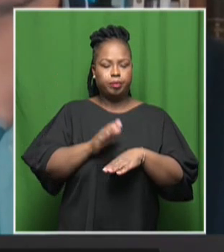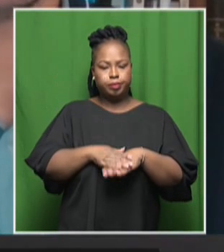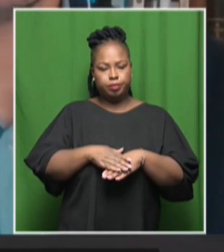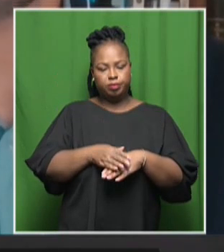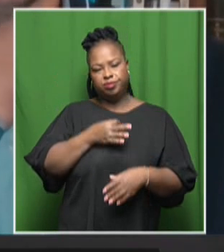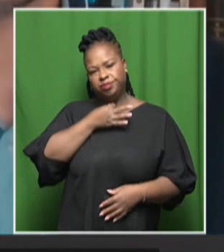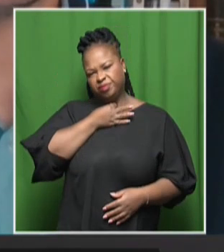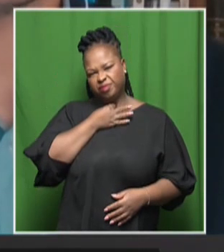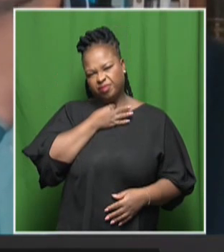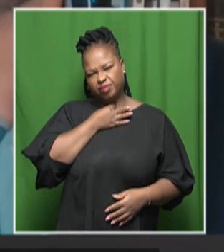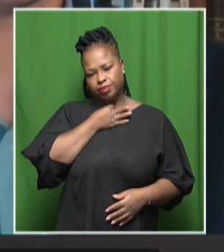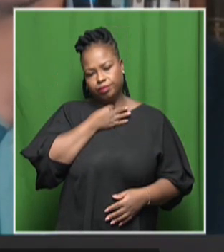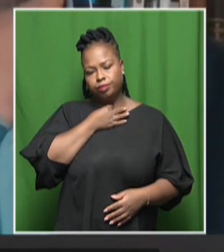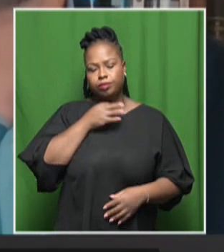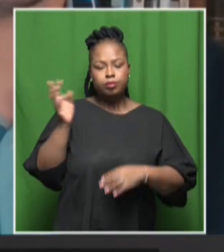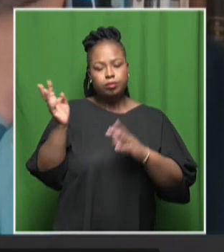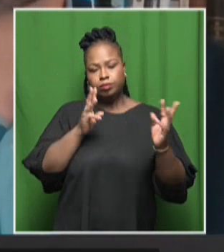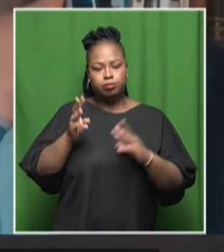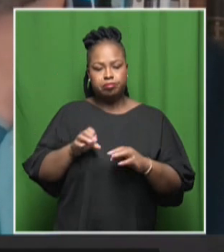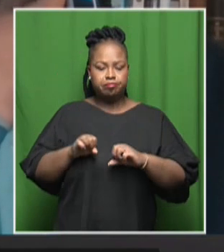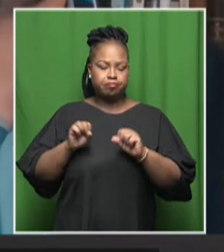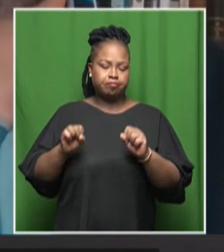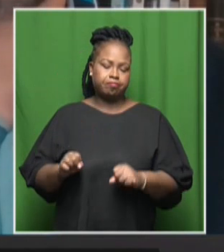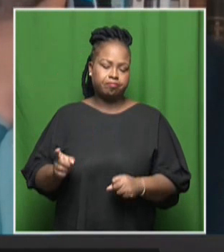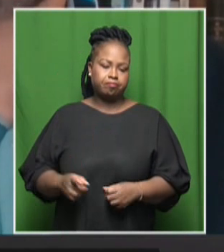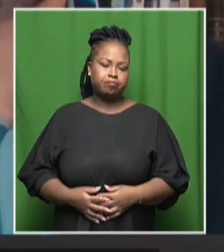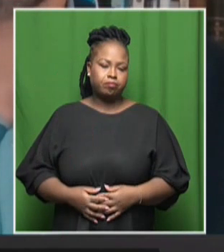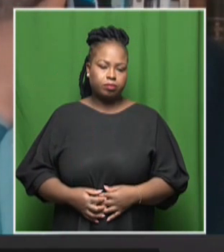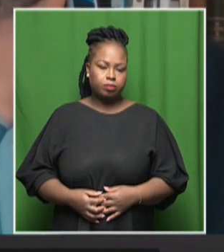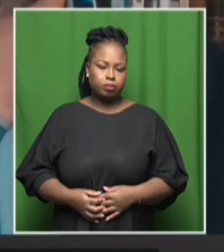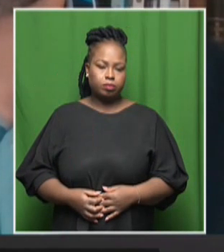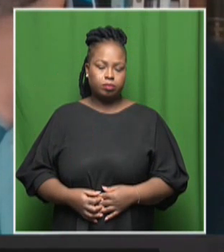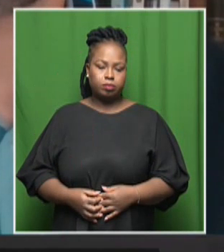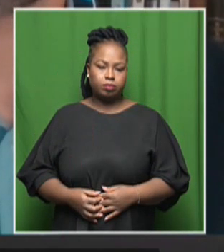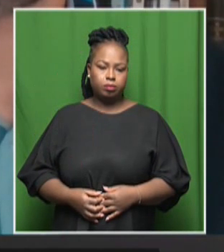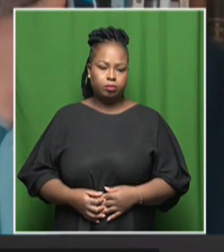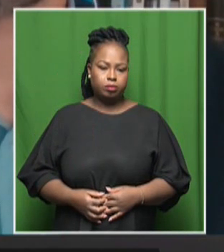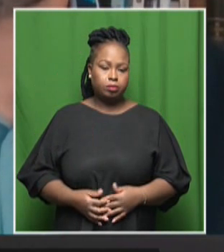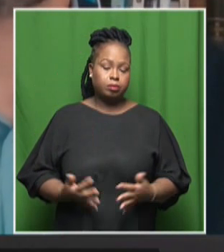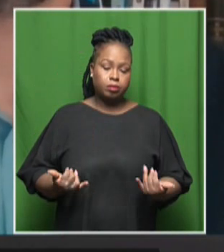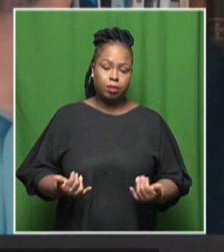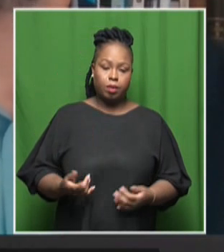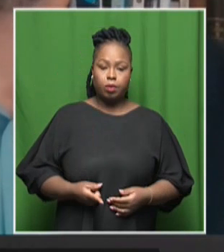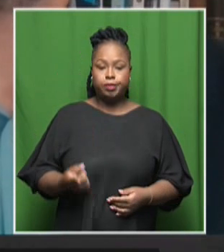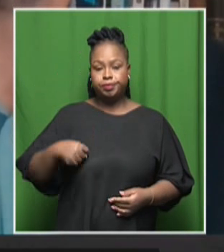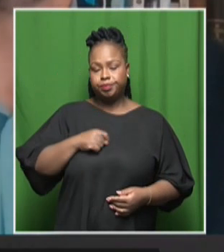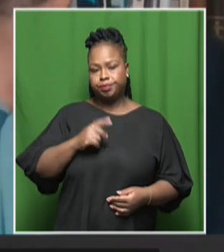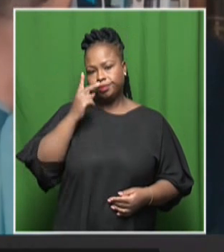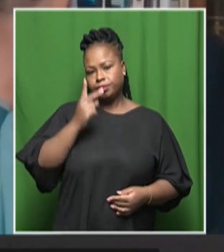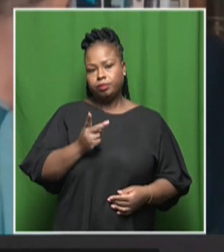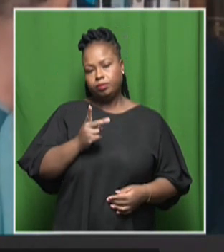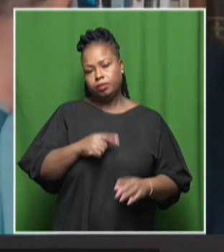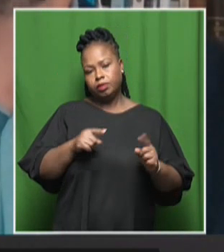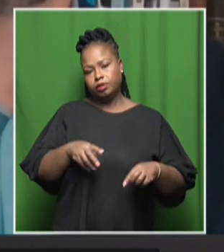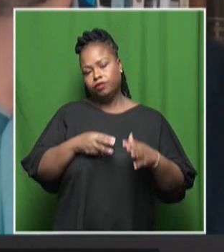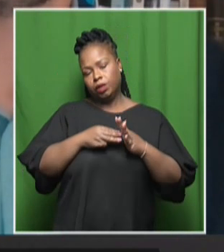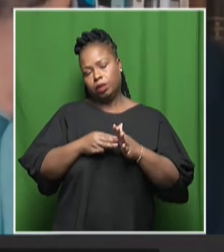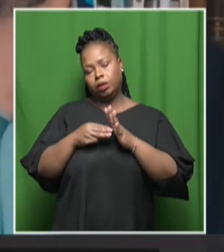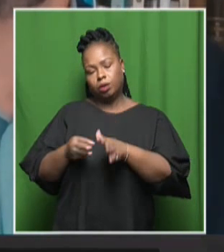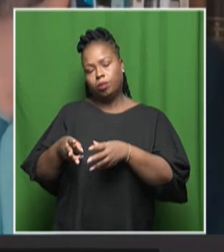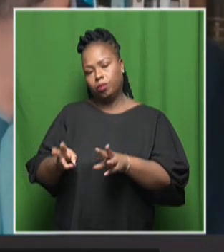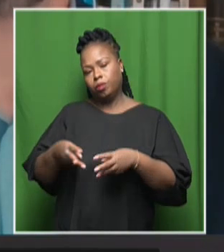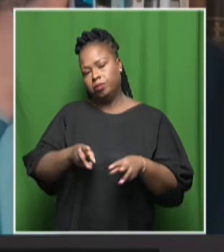increasingly at risk of these weather systems because of climate change. And then if we look, Prof, at the models that the